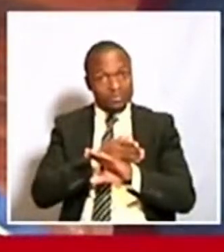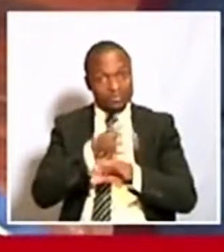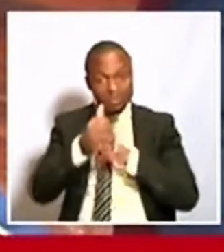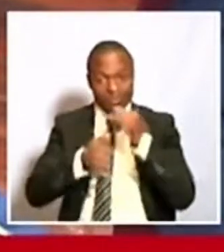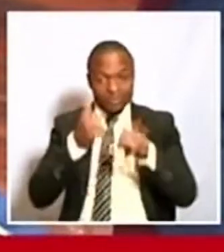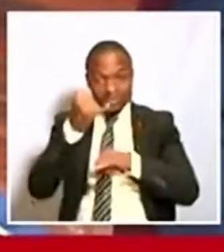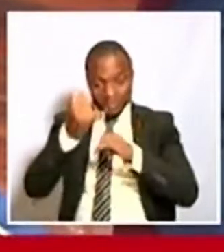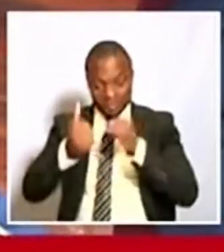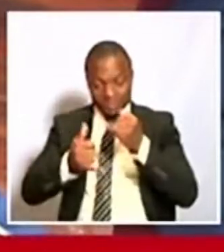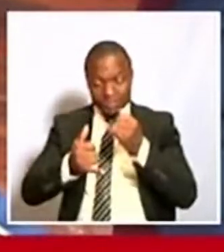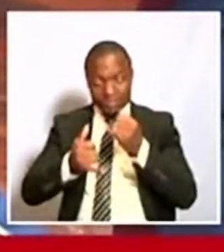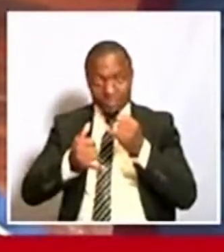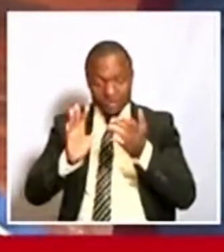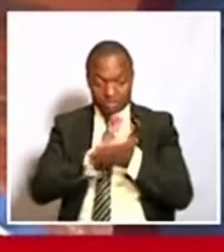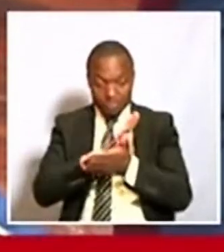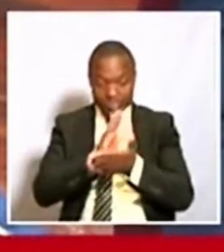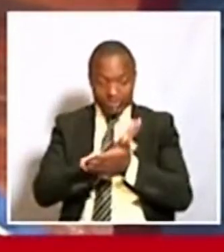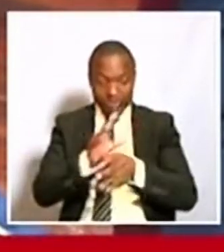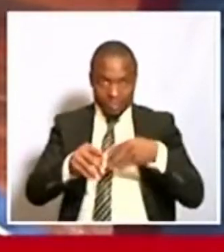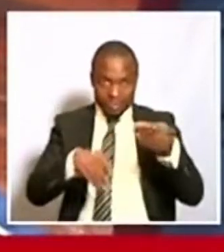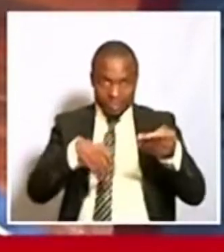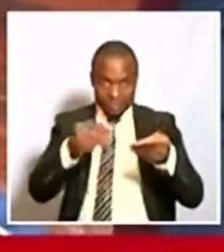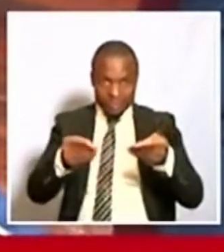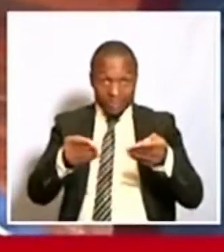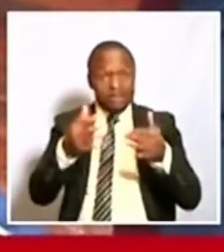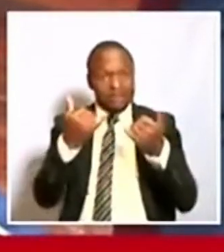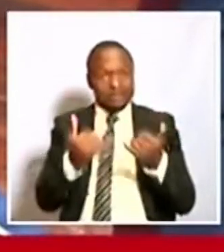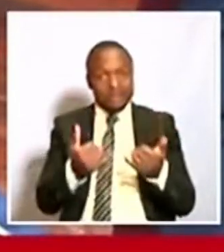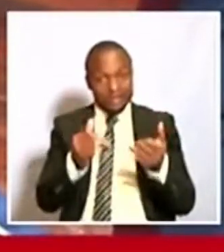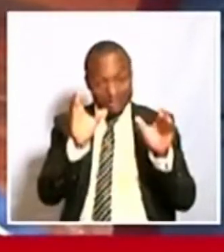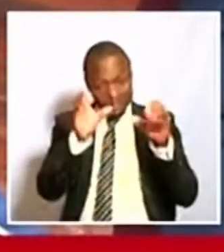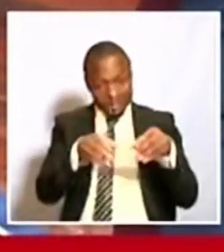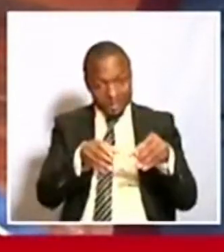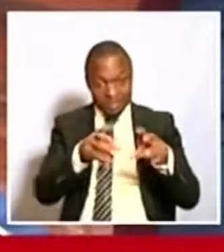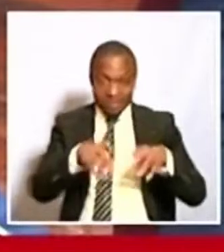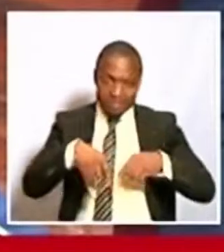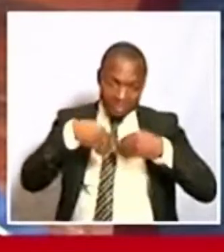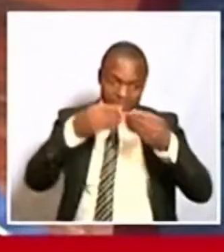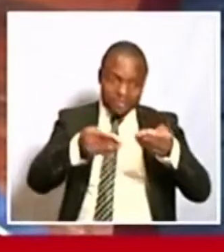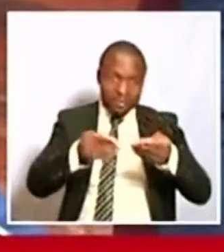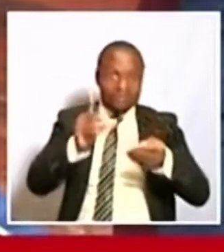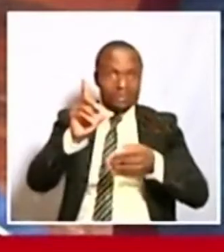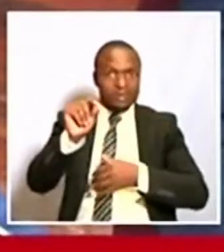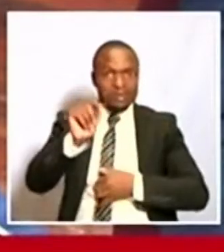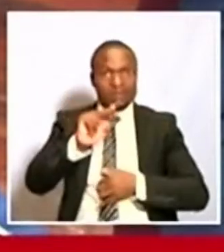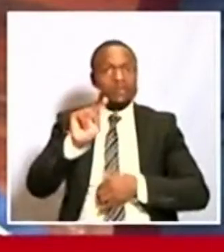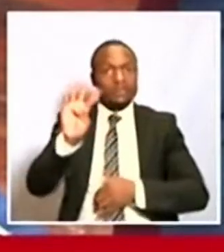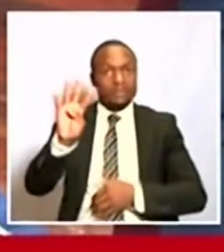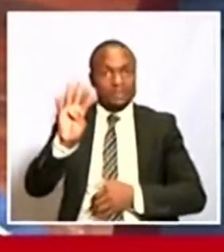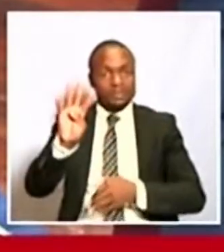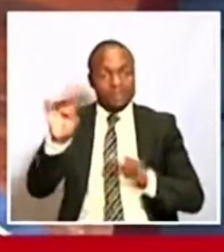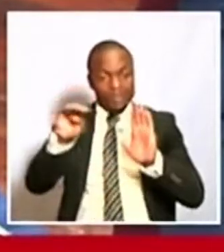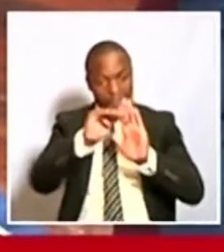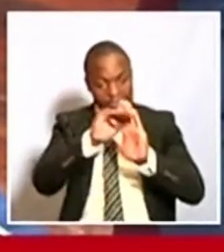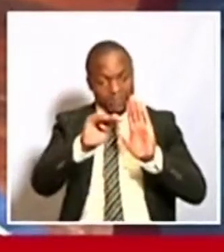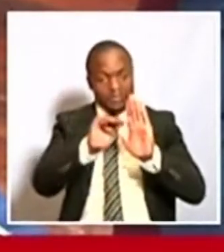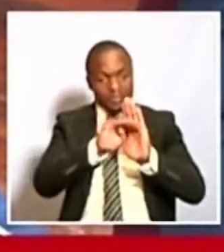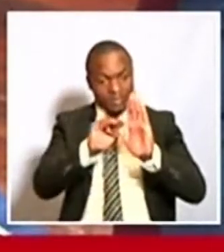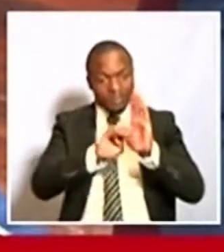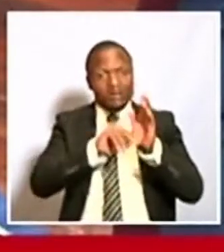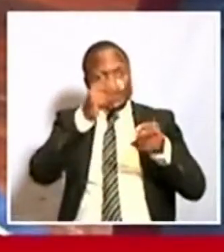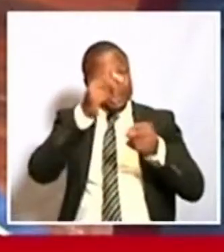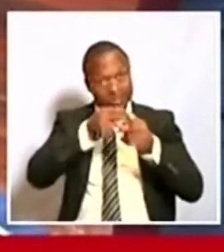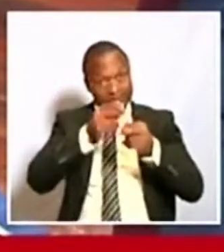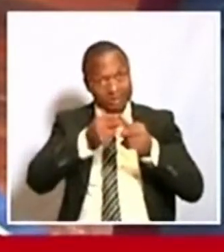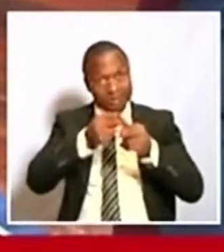the disbursement. Currently, the Council has already submitted 2024 shortlisted applicants to the